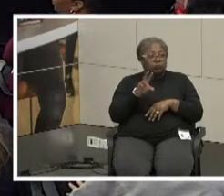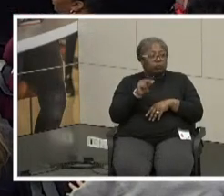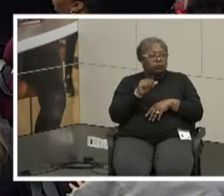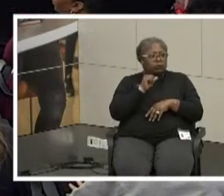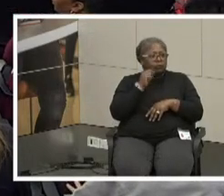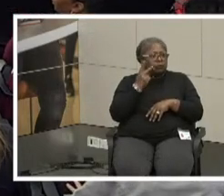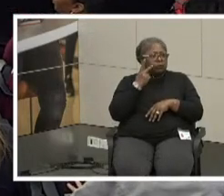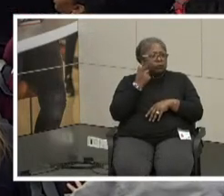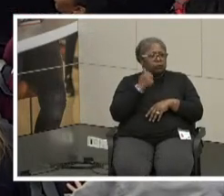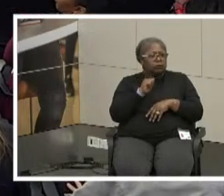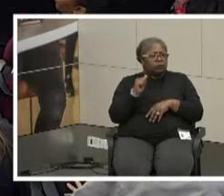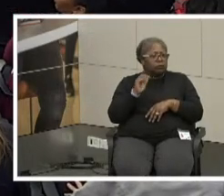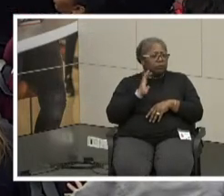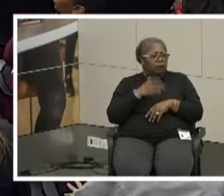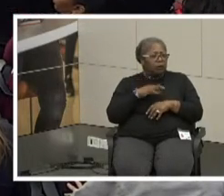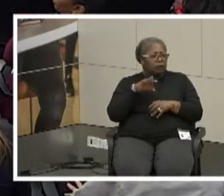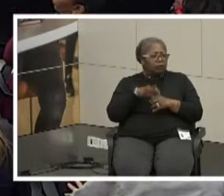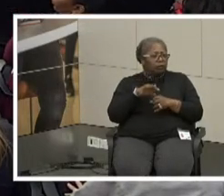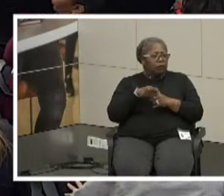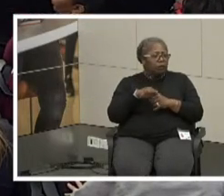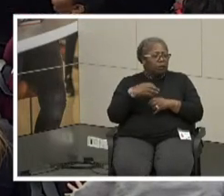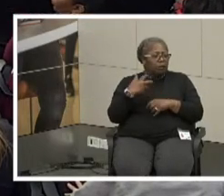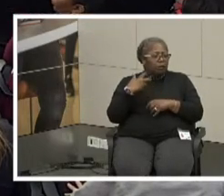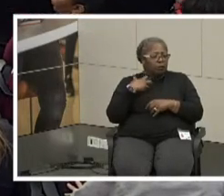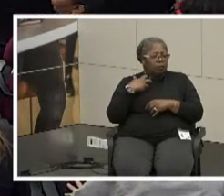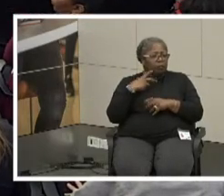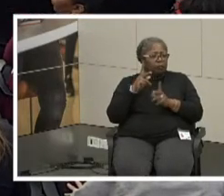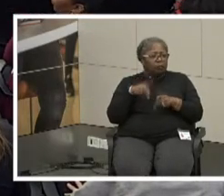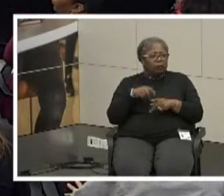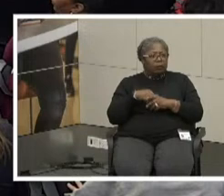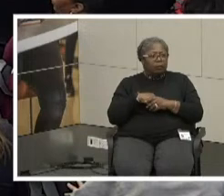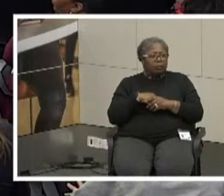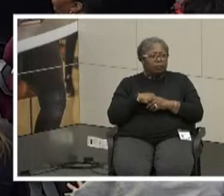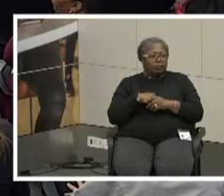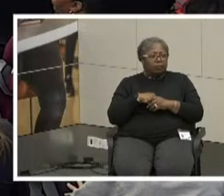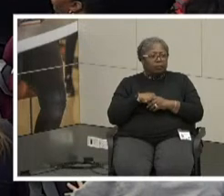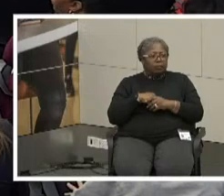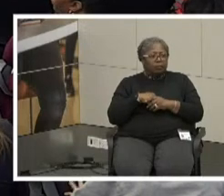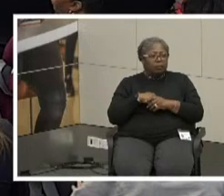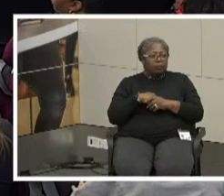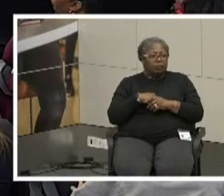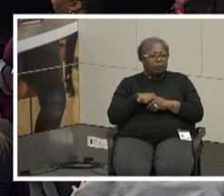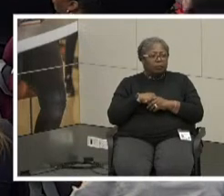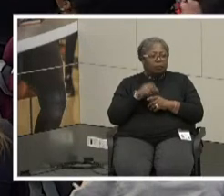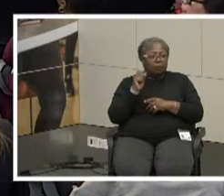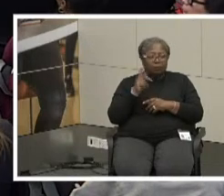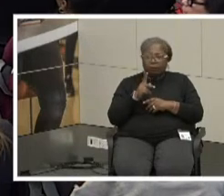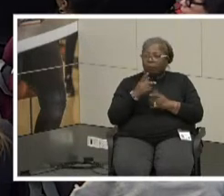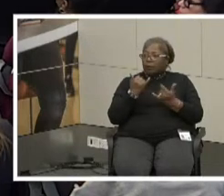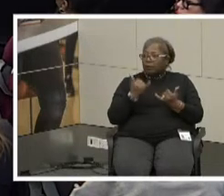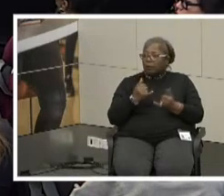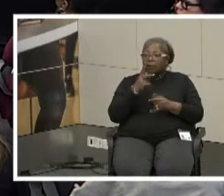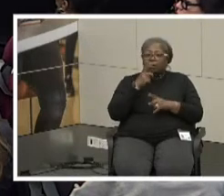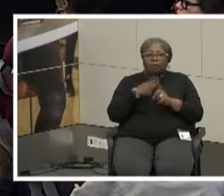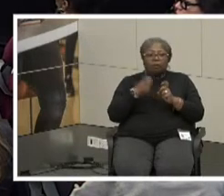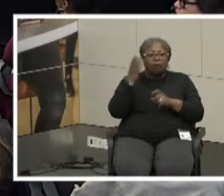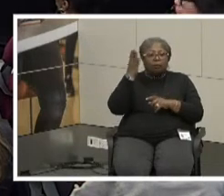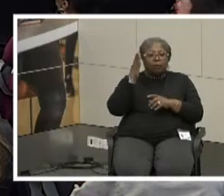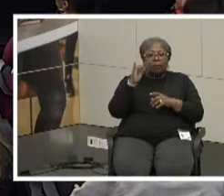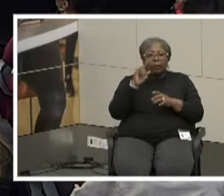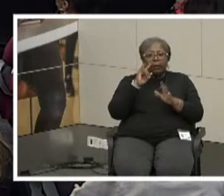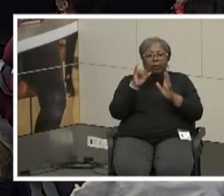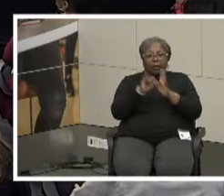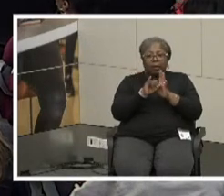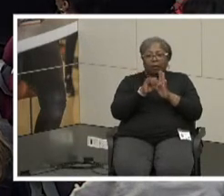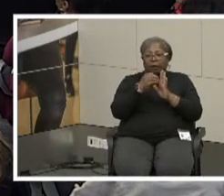I don't see that any other elected officials have come in yet okay we will now hear from speakers who identify